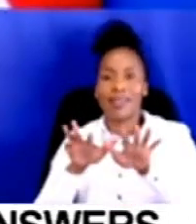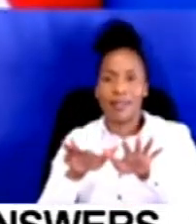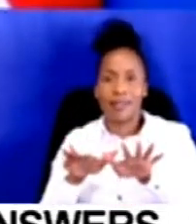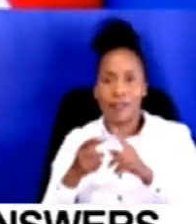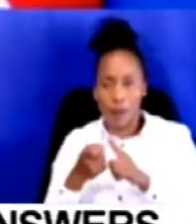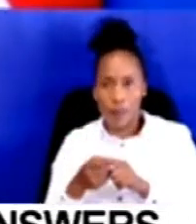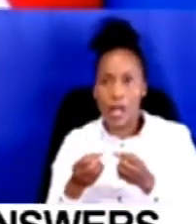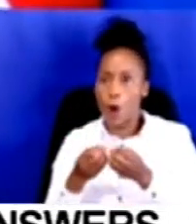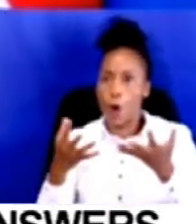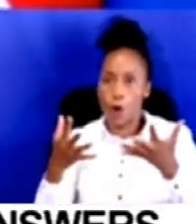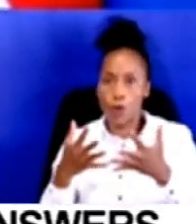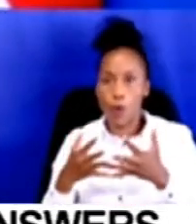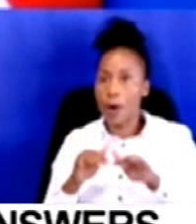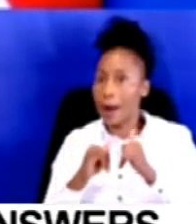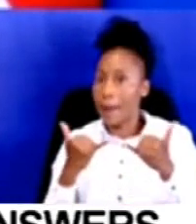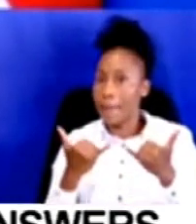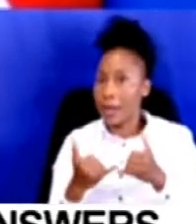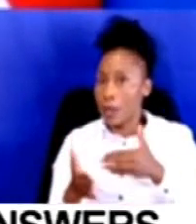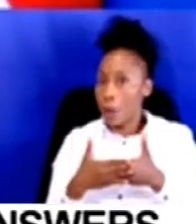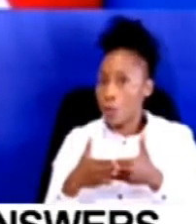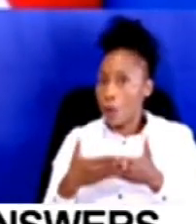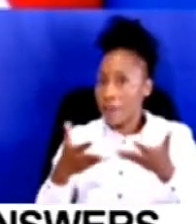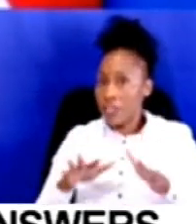have closed. You know very well.